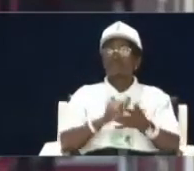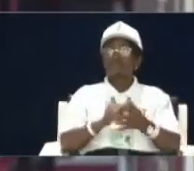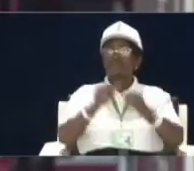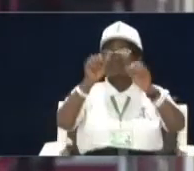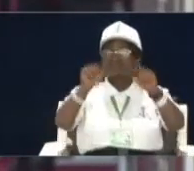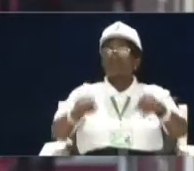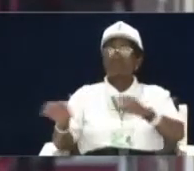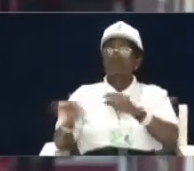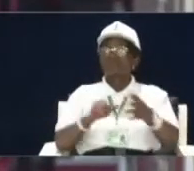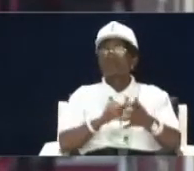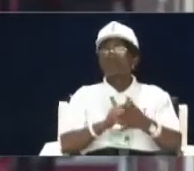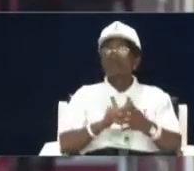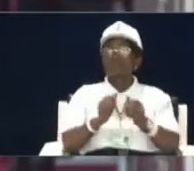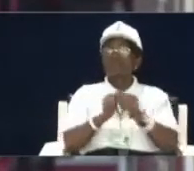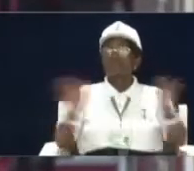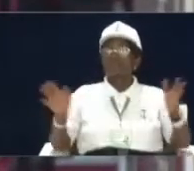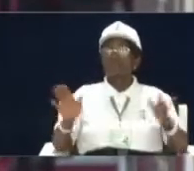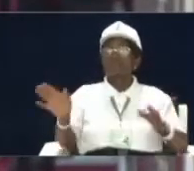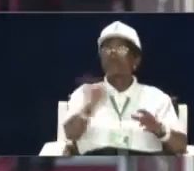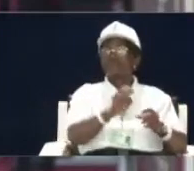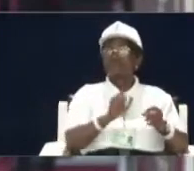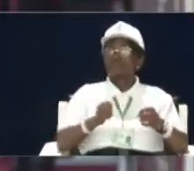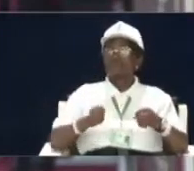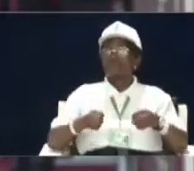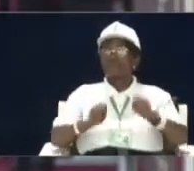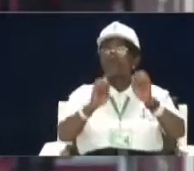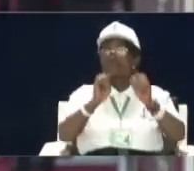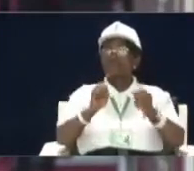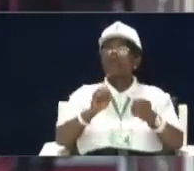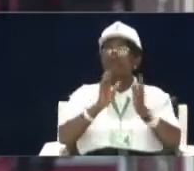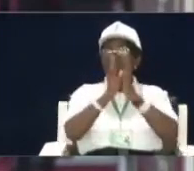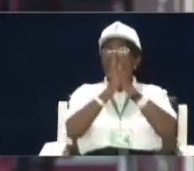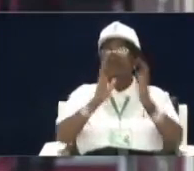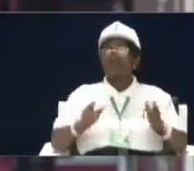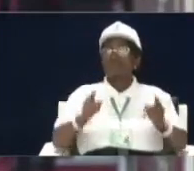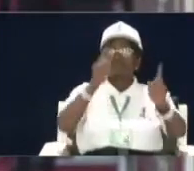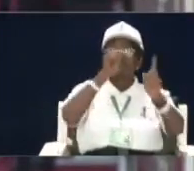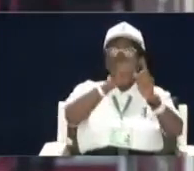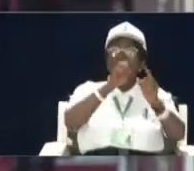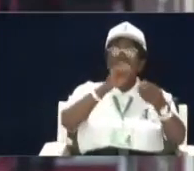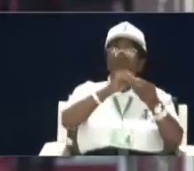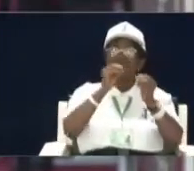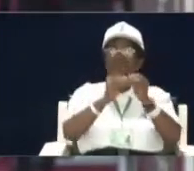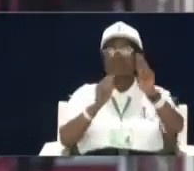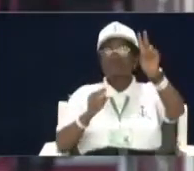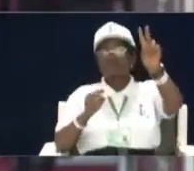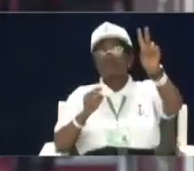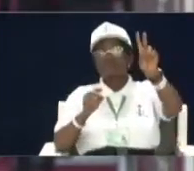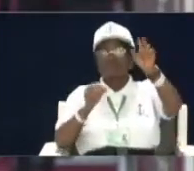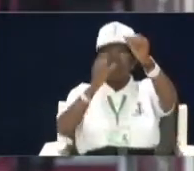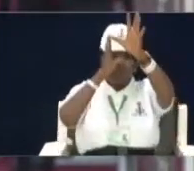Prayer point number 2 Father,